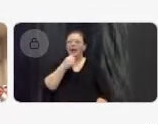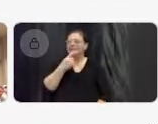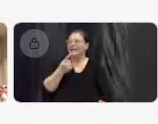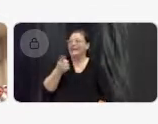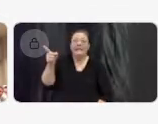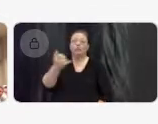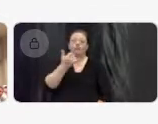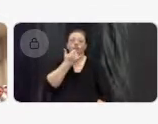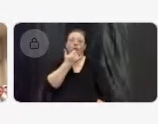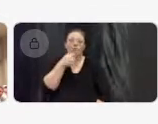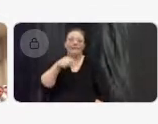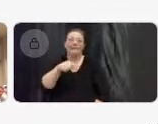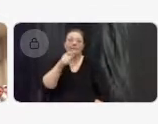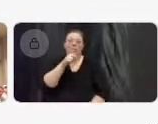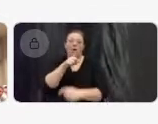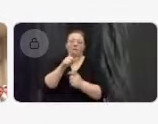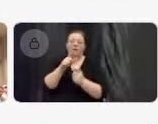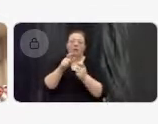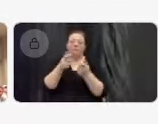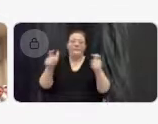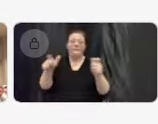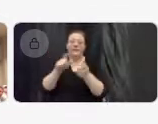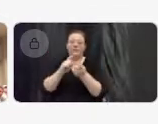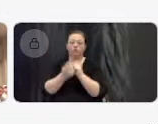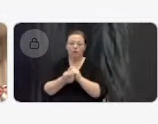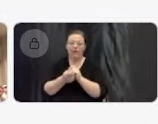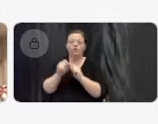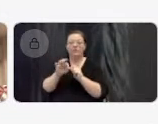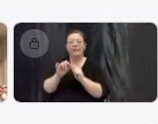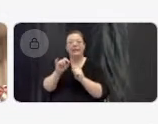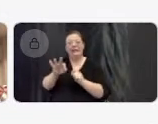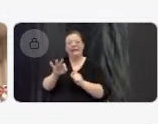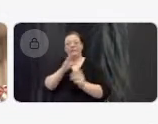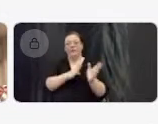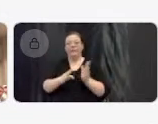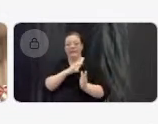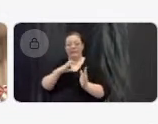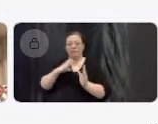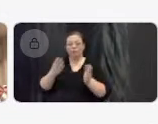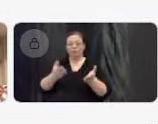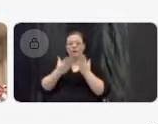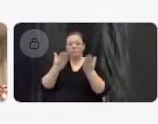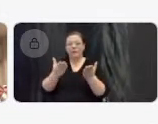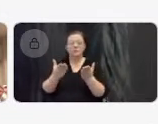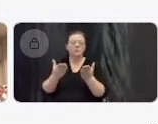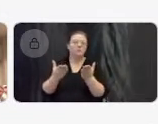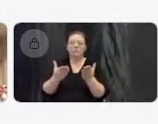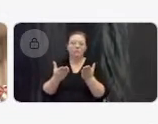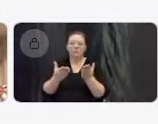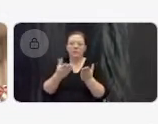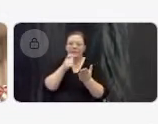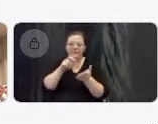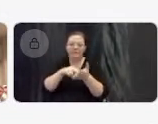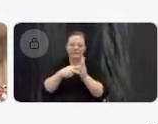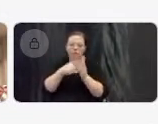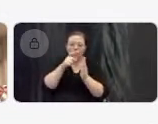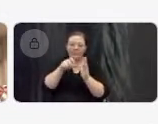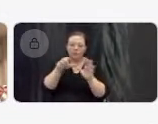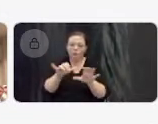this is not a significant change, and if it's recommended by the Planning Commission, there's any reason not to do it. I'm just